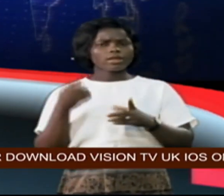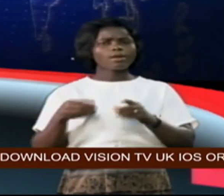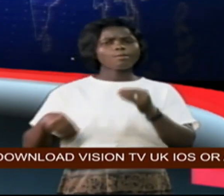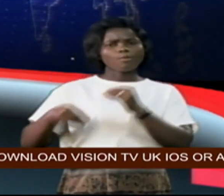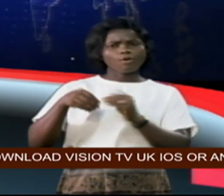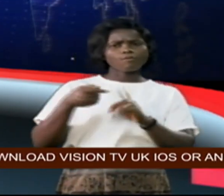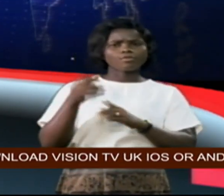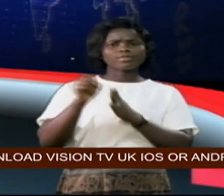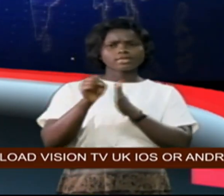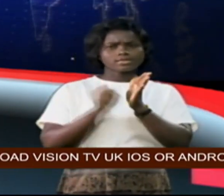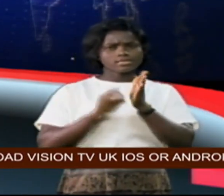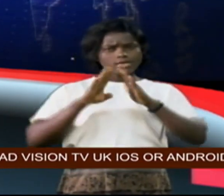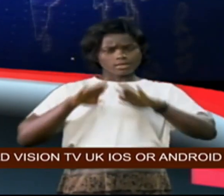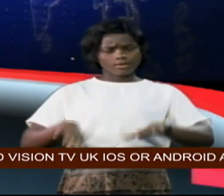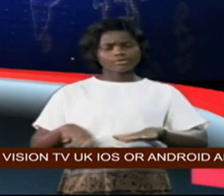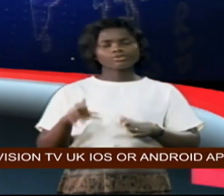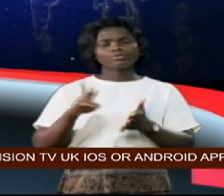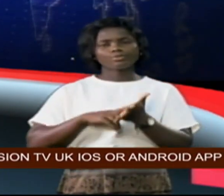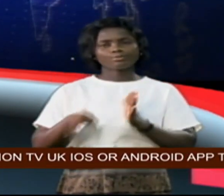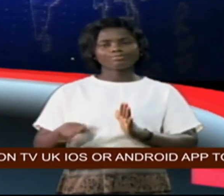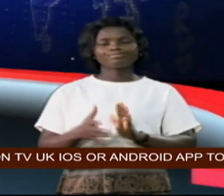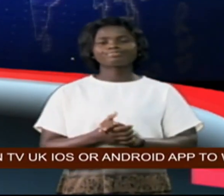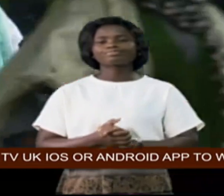House correspondent Adamu Sambo.